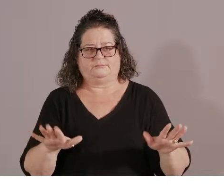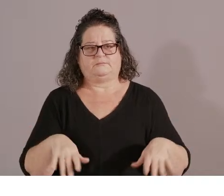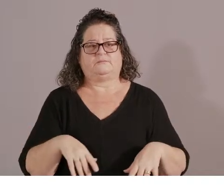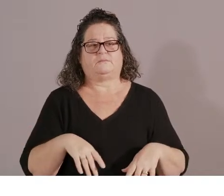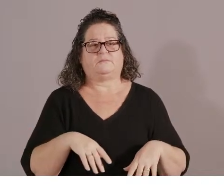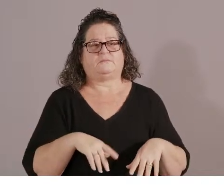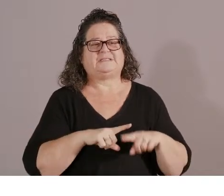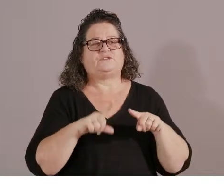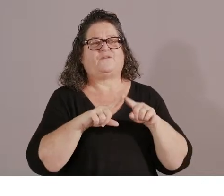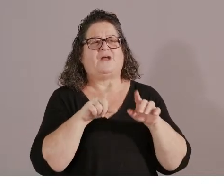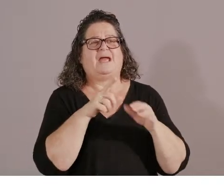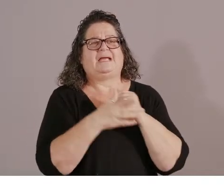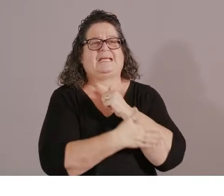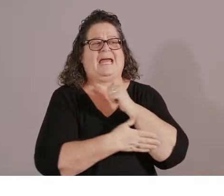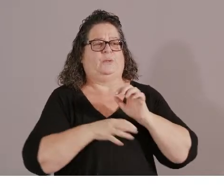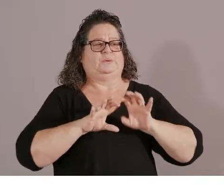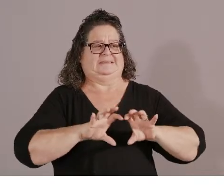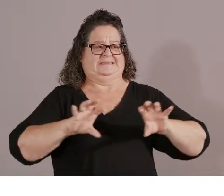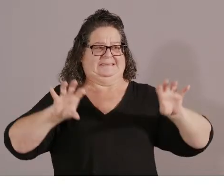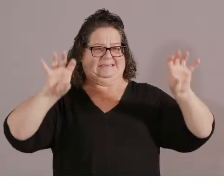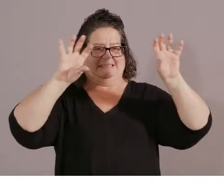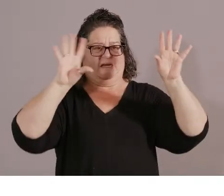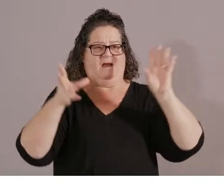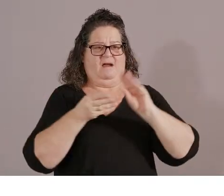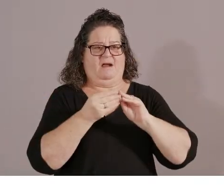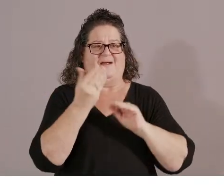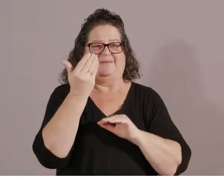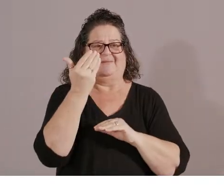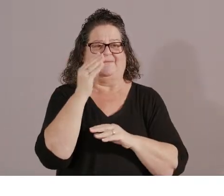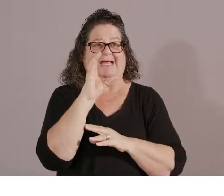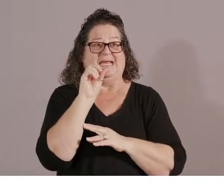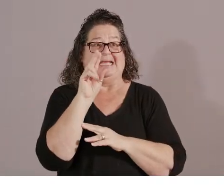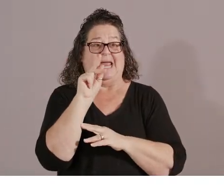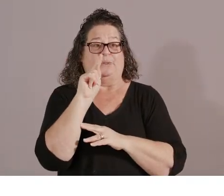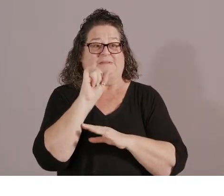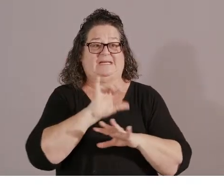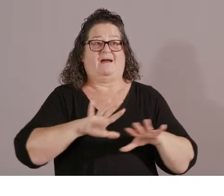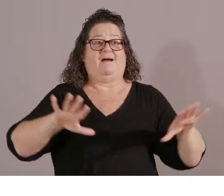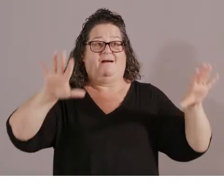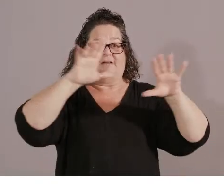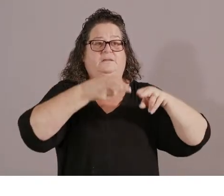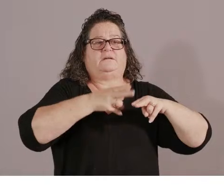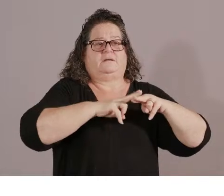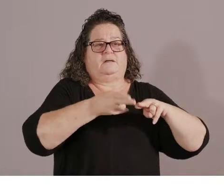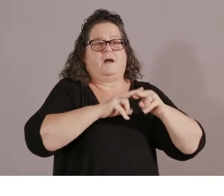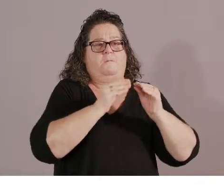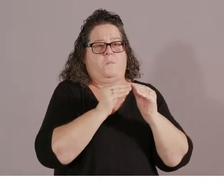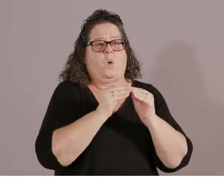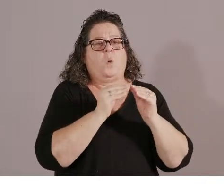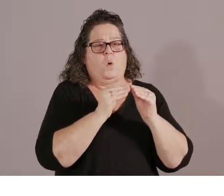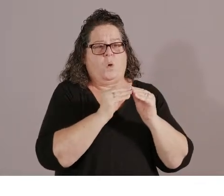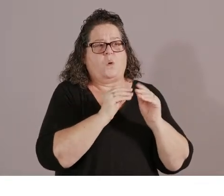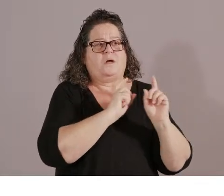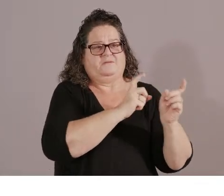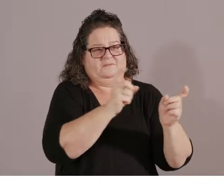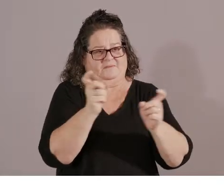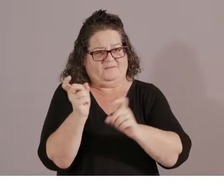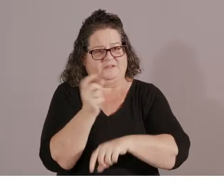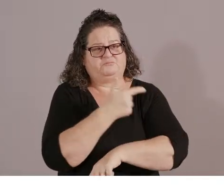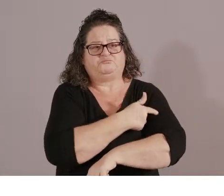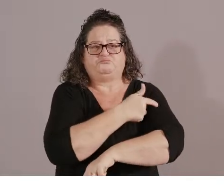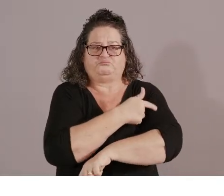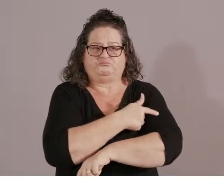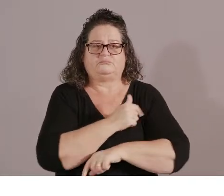Each county continues to increase the allocation or the administration of vaccine. And you can see on the next